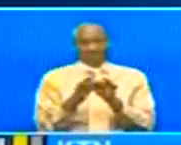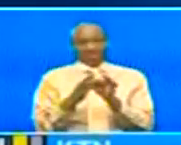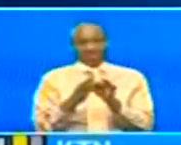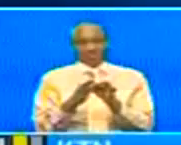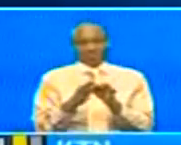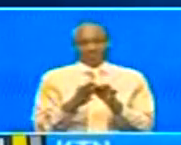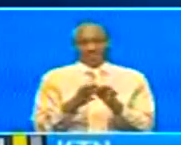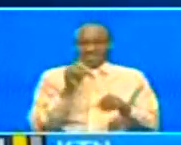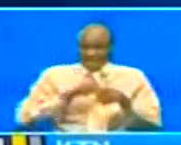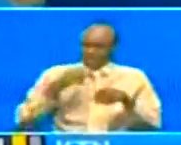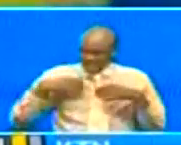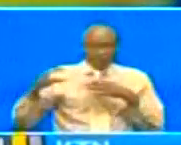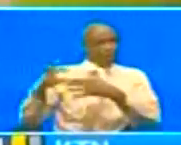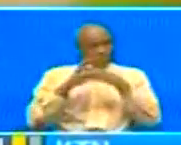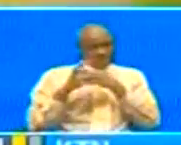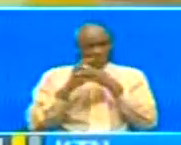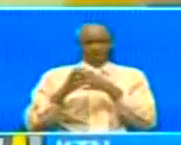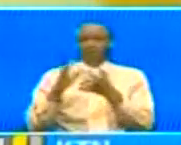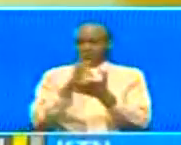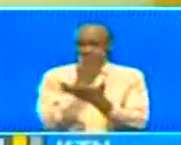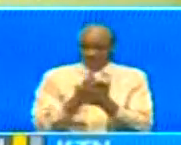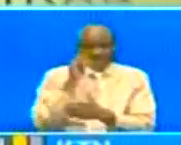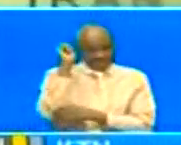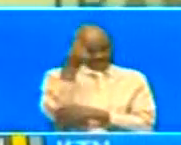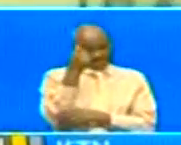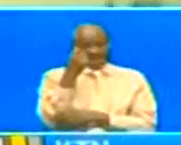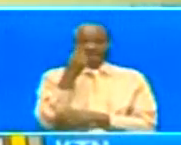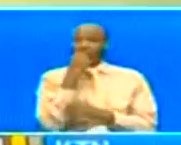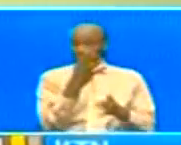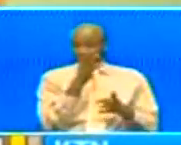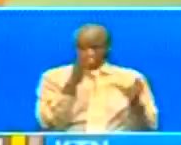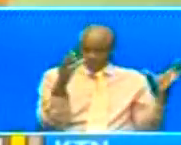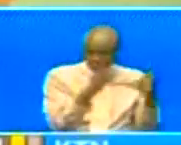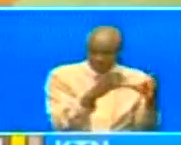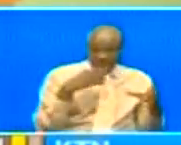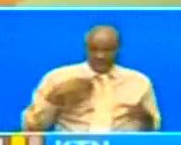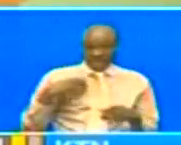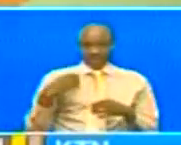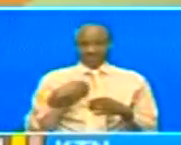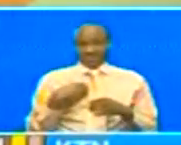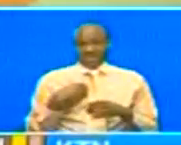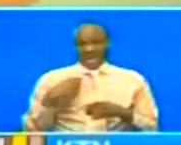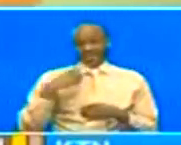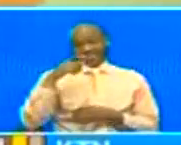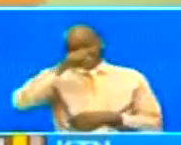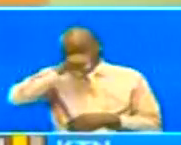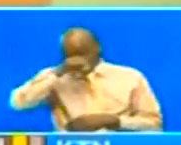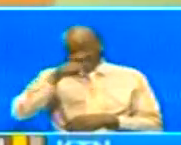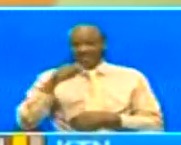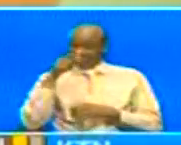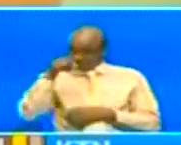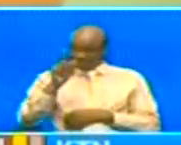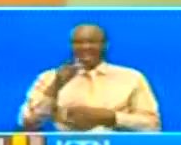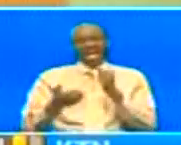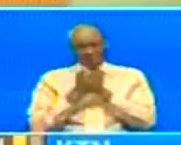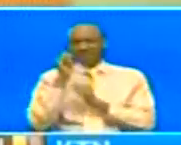have cooperation between the Kenya intelligence system and the Turkish intelligence system, it